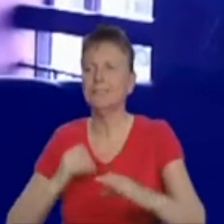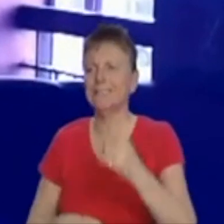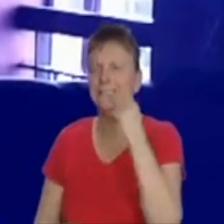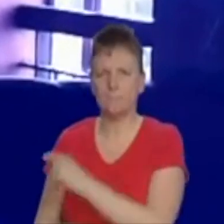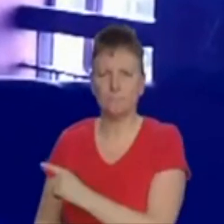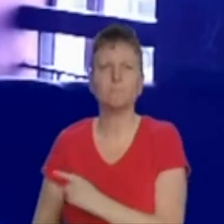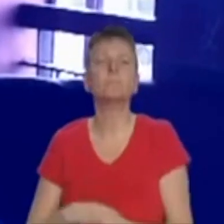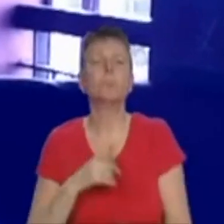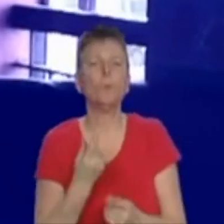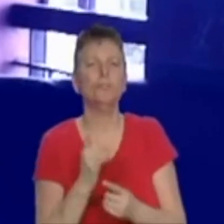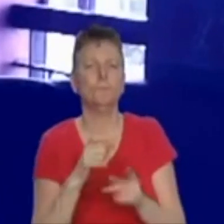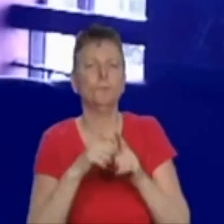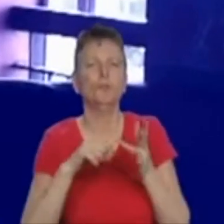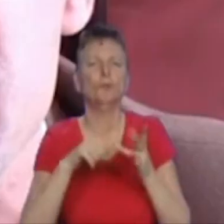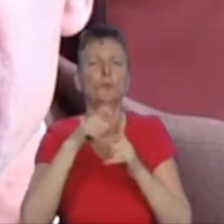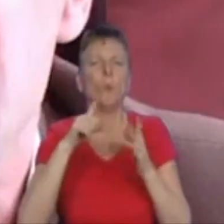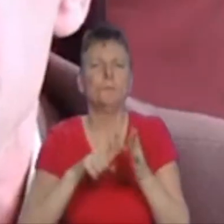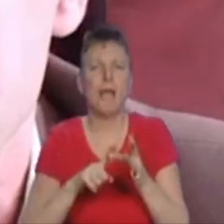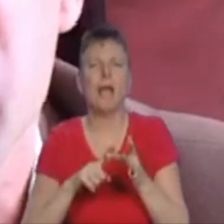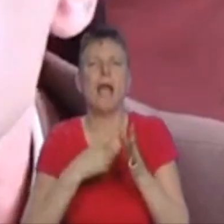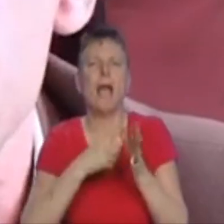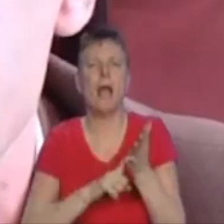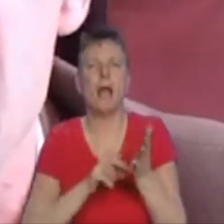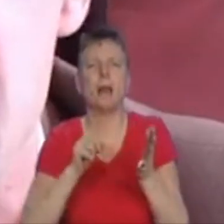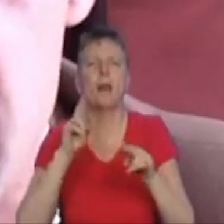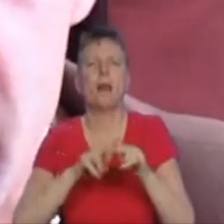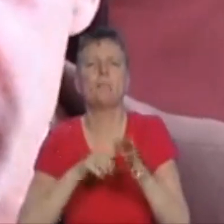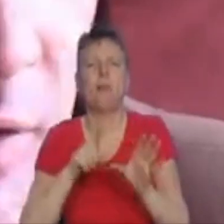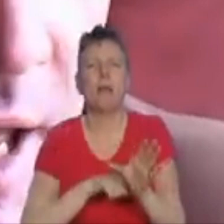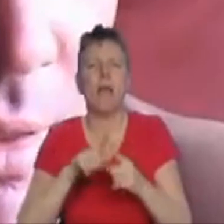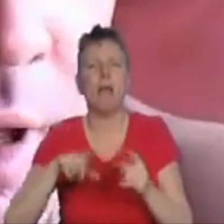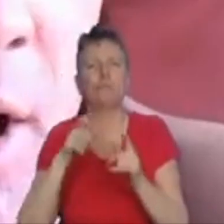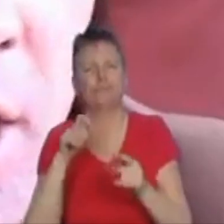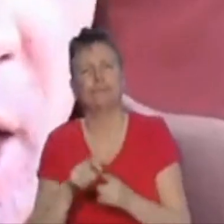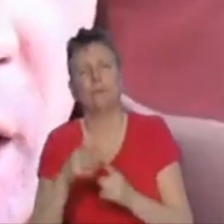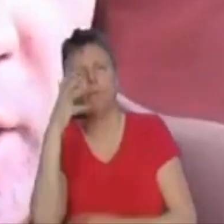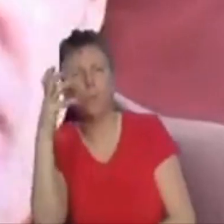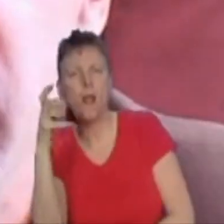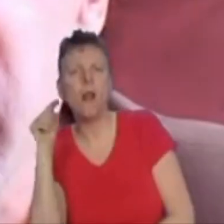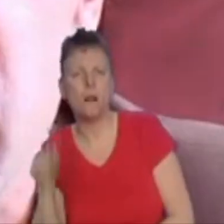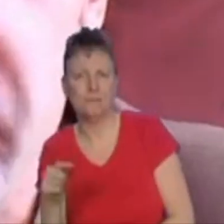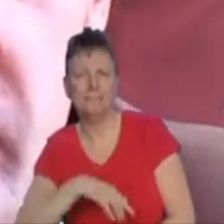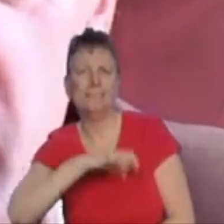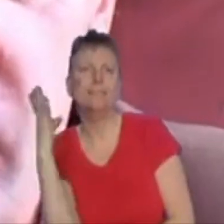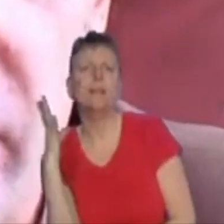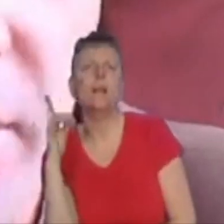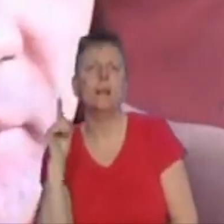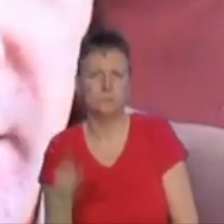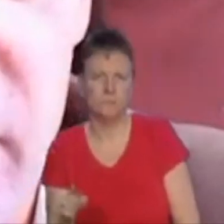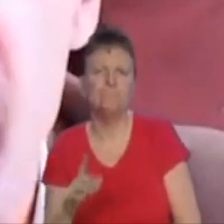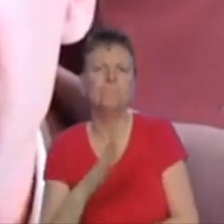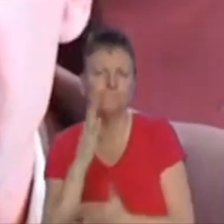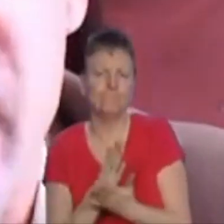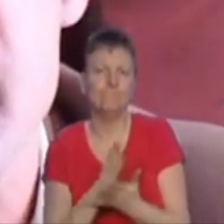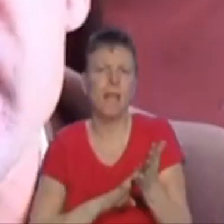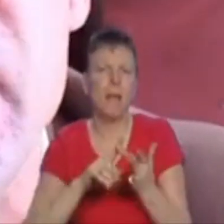killed. I'm convinced that he was still an informant for MI6 at the time of his death, and I'm also convinced that he's got a very